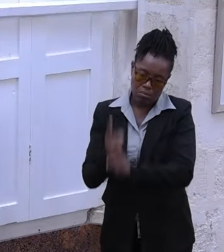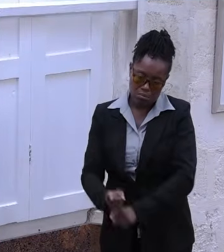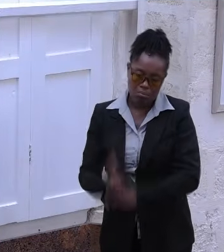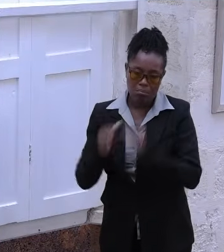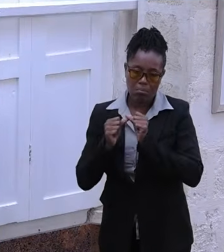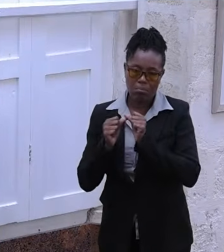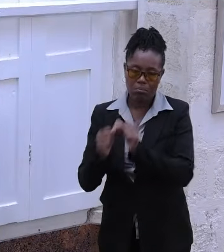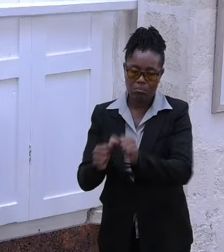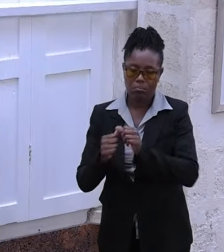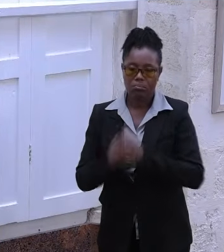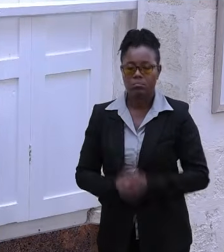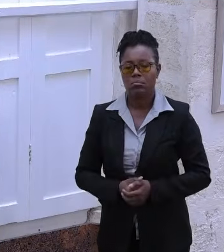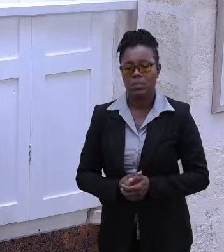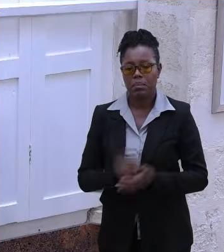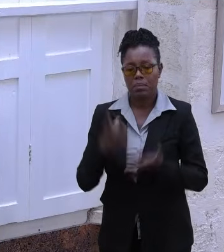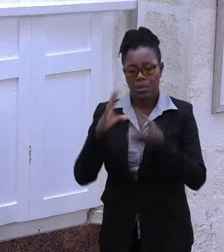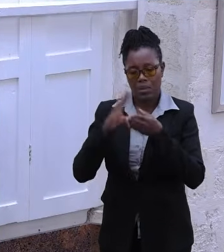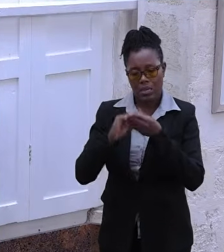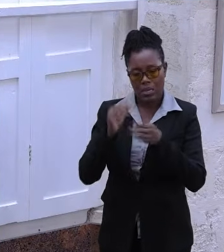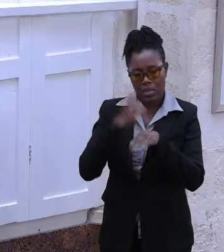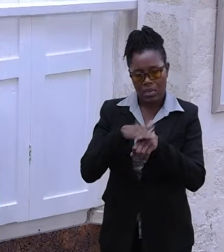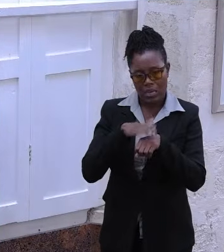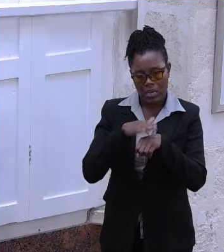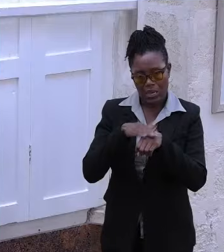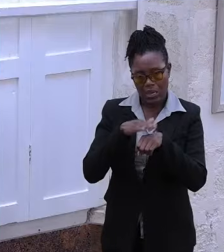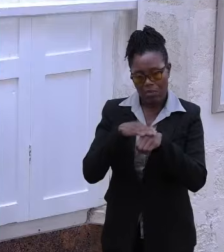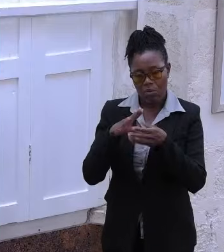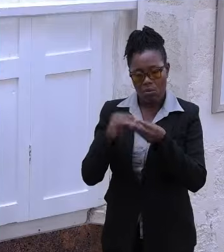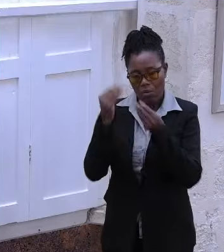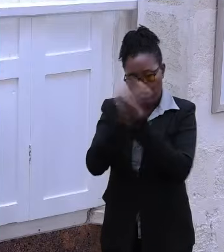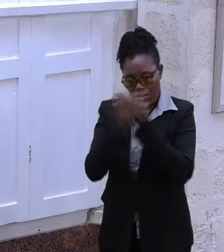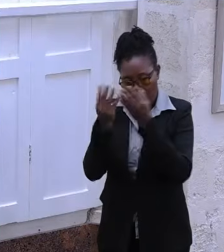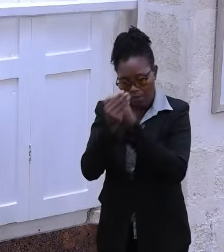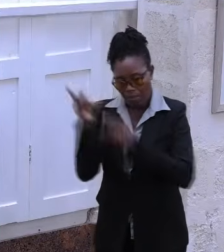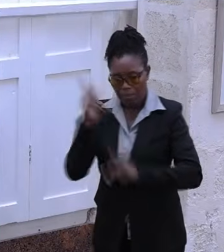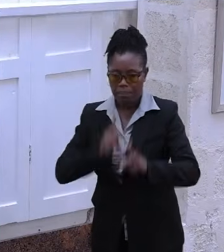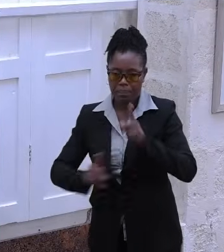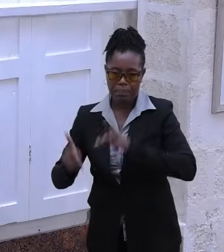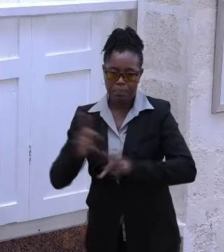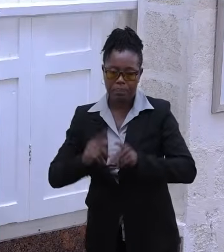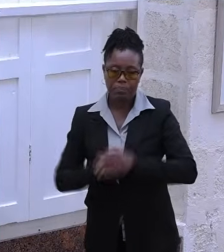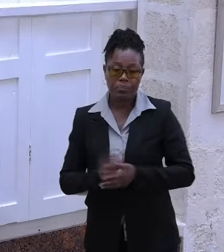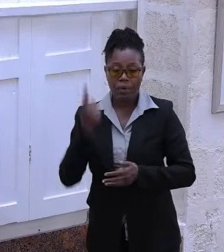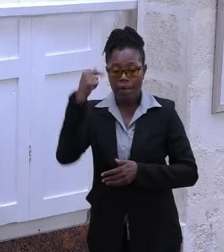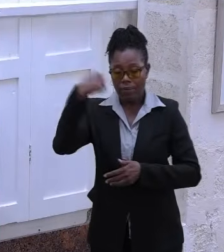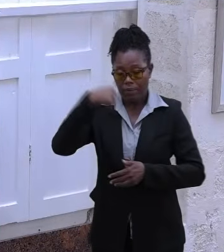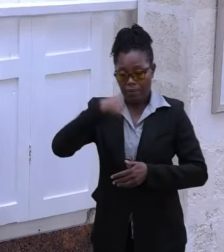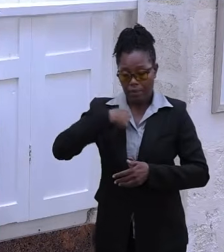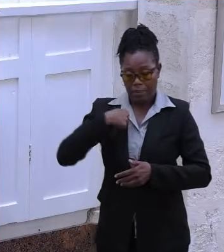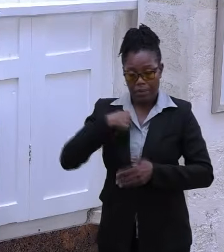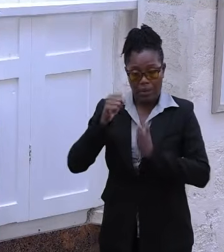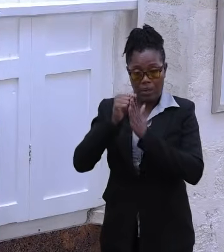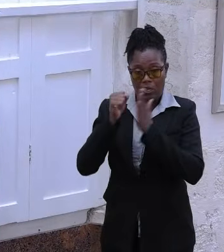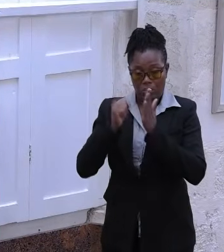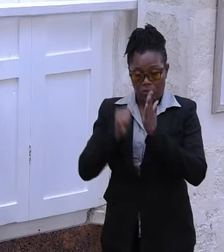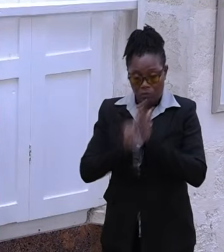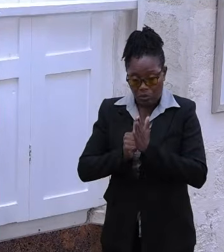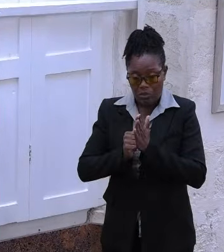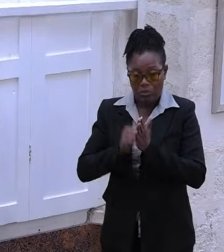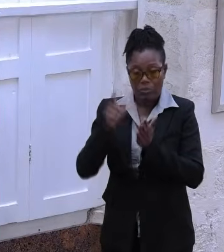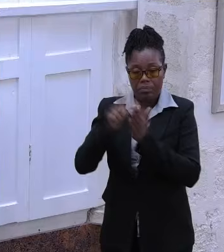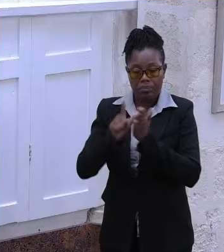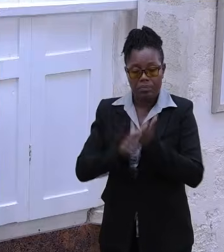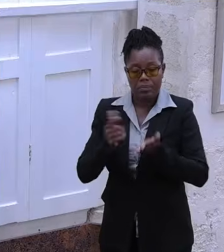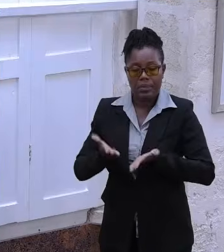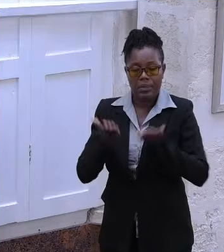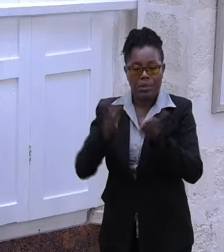be careful with the narrative that we put in the public. For me, this is a very structured piece of legislation, and